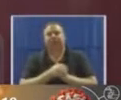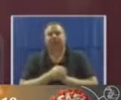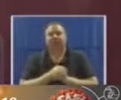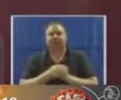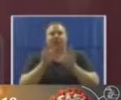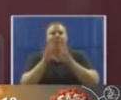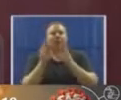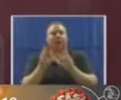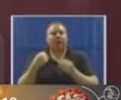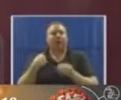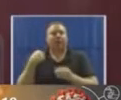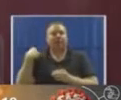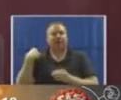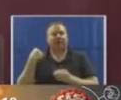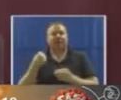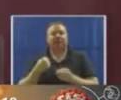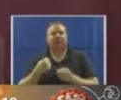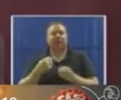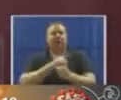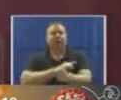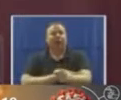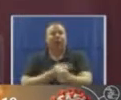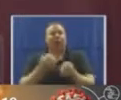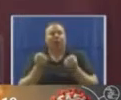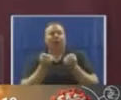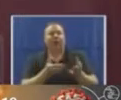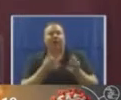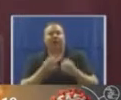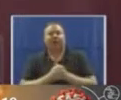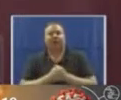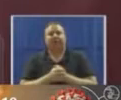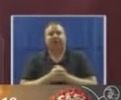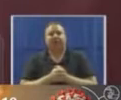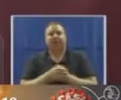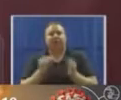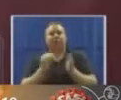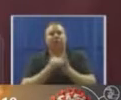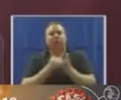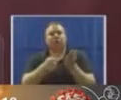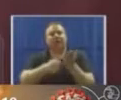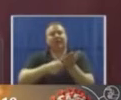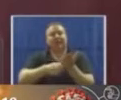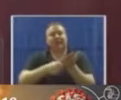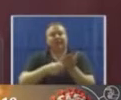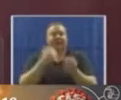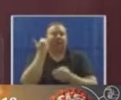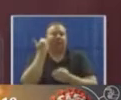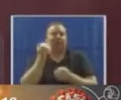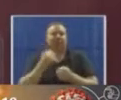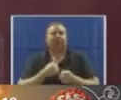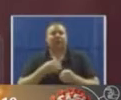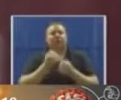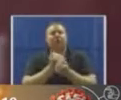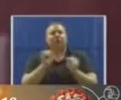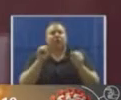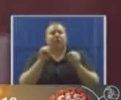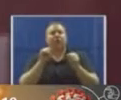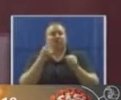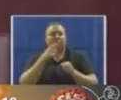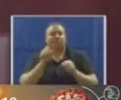Cabinet ministers were given far-reaching powers, passing government gazettes and usurping the freedoms of South